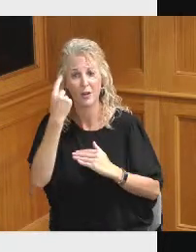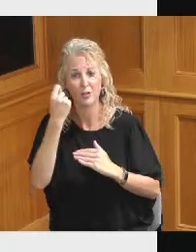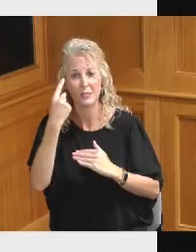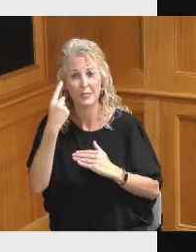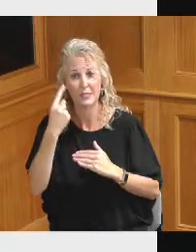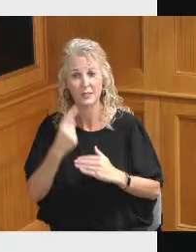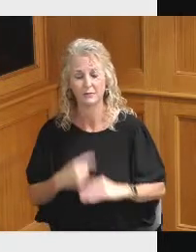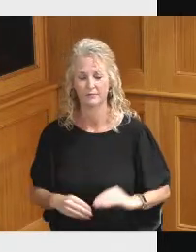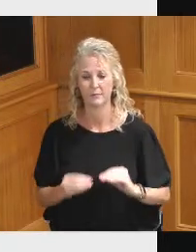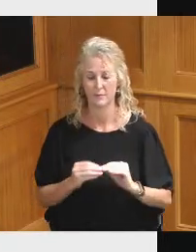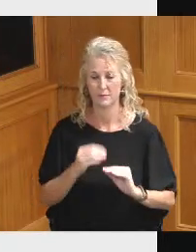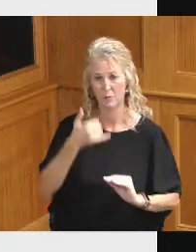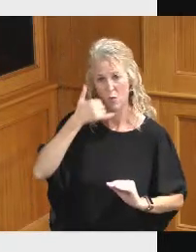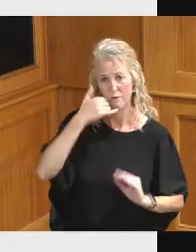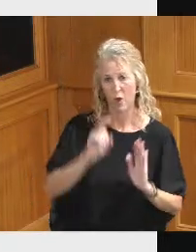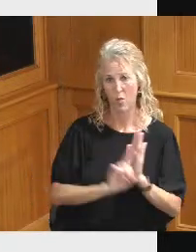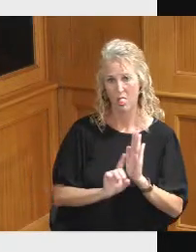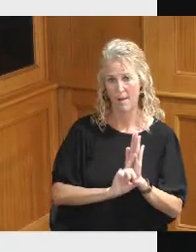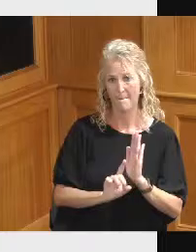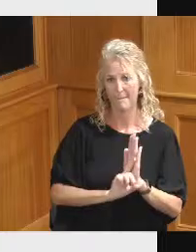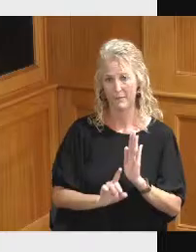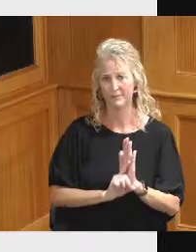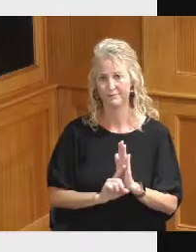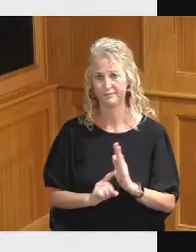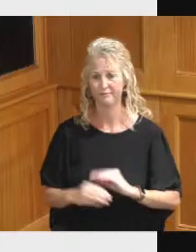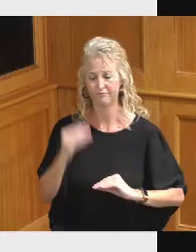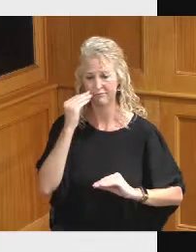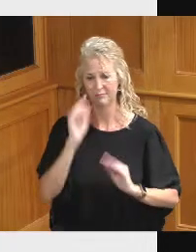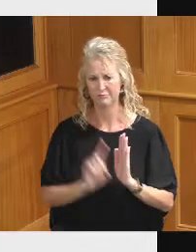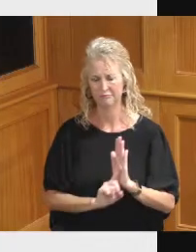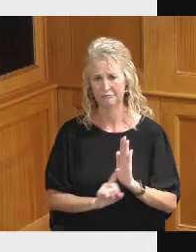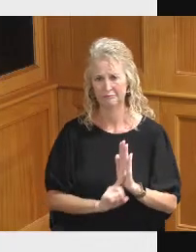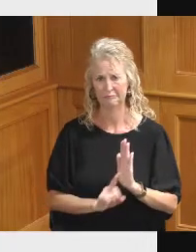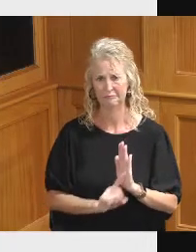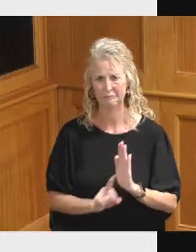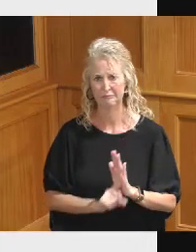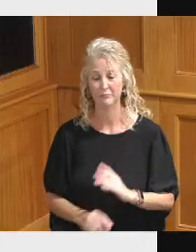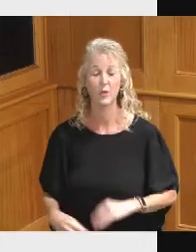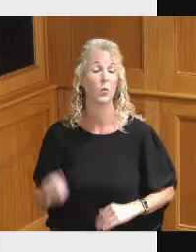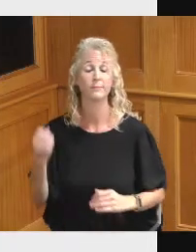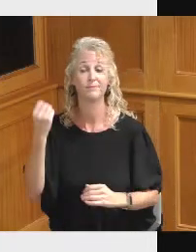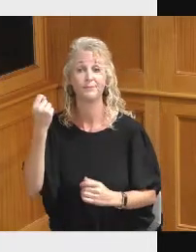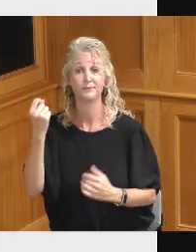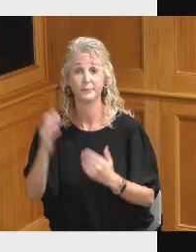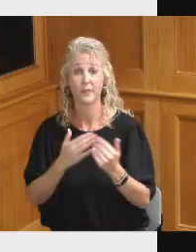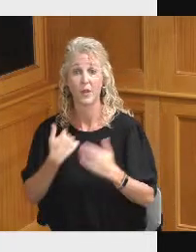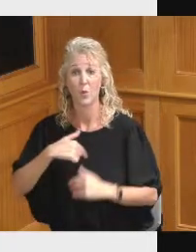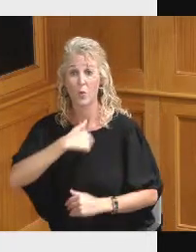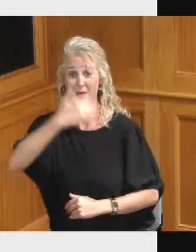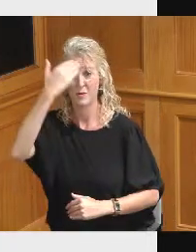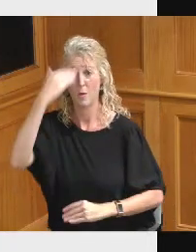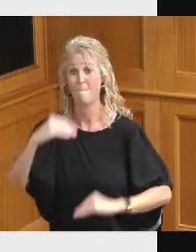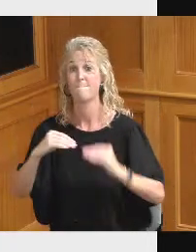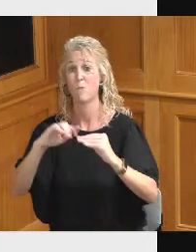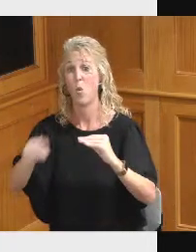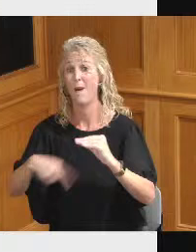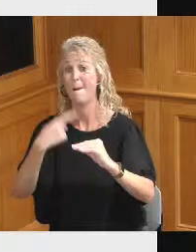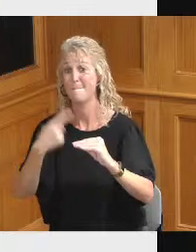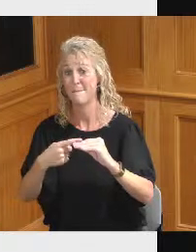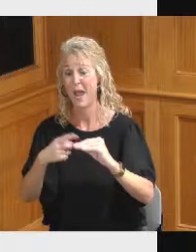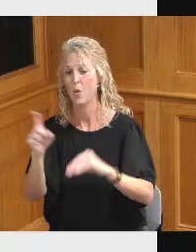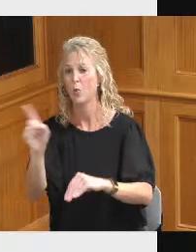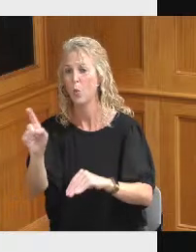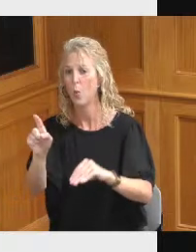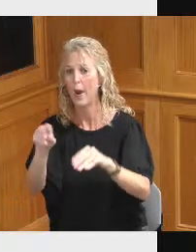of where there's impervious surfaces throughout the sewer district. And that, we understand that impervious surfaces